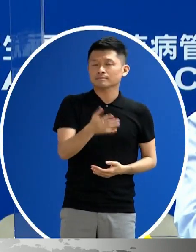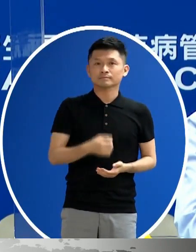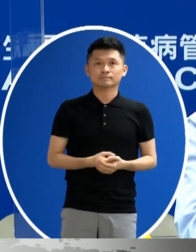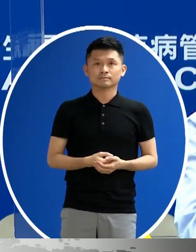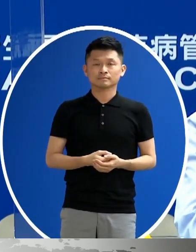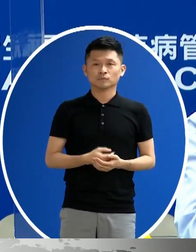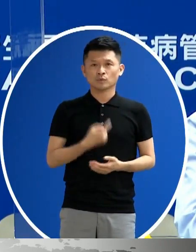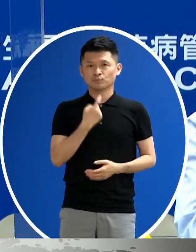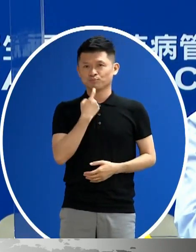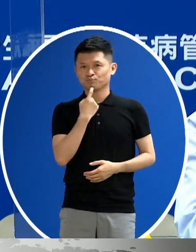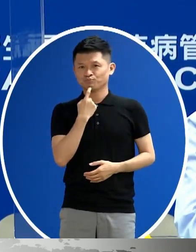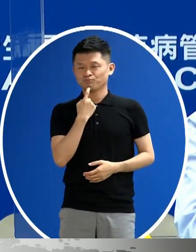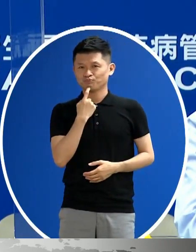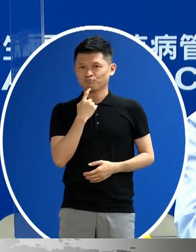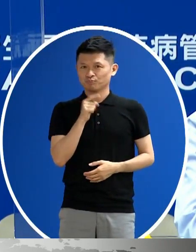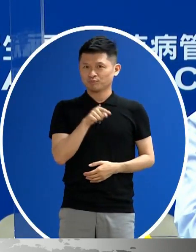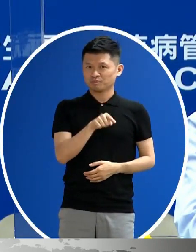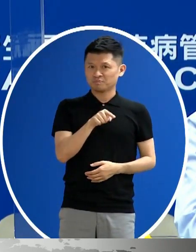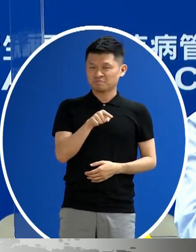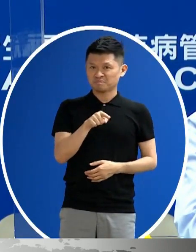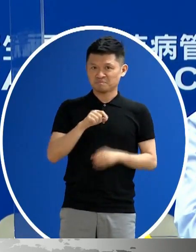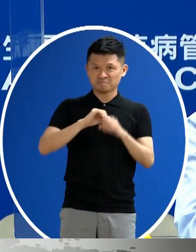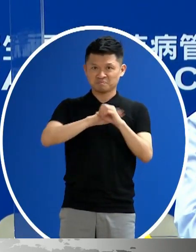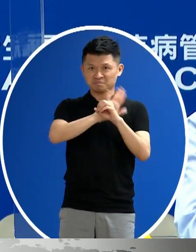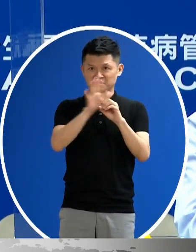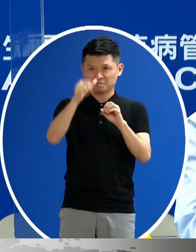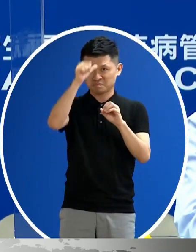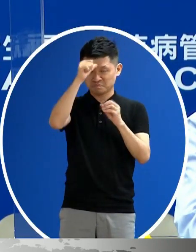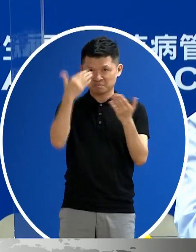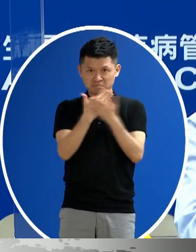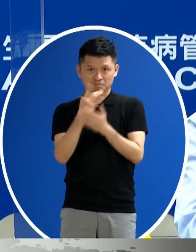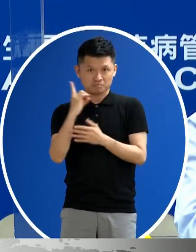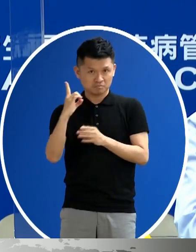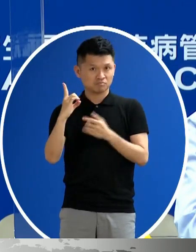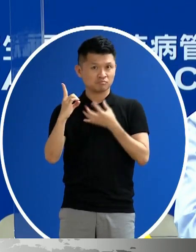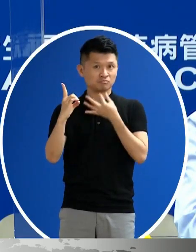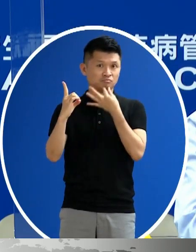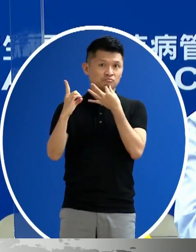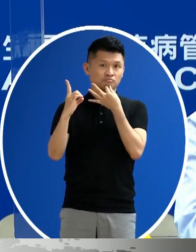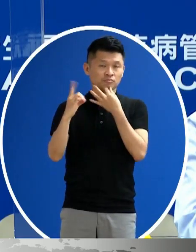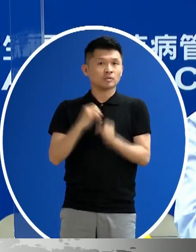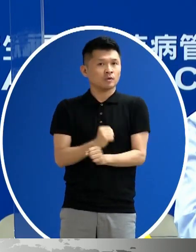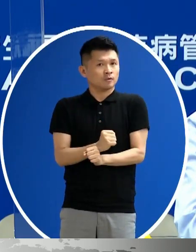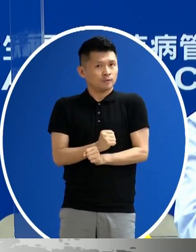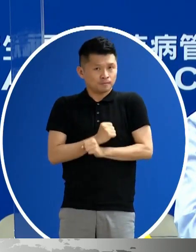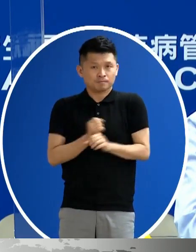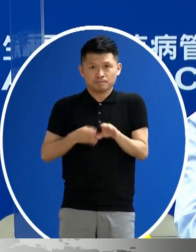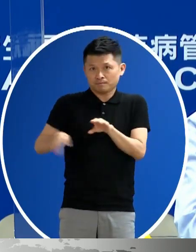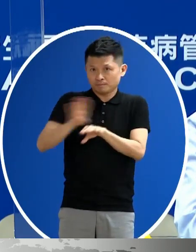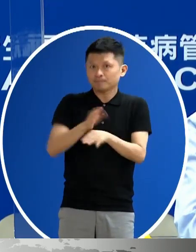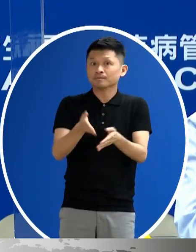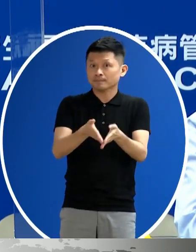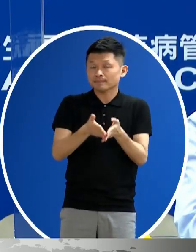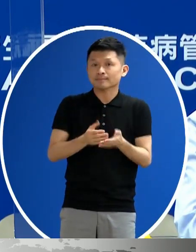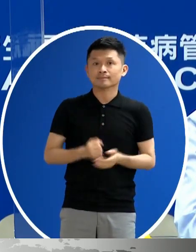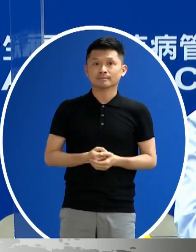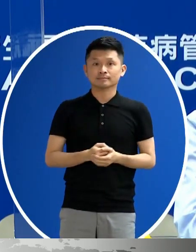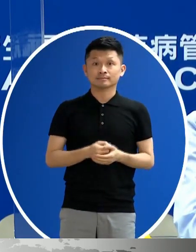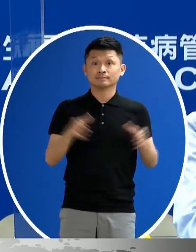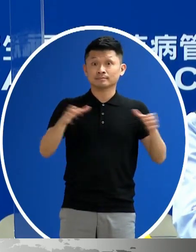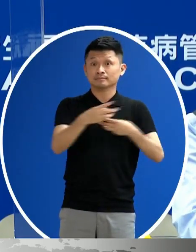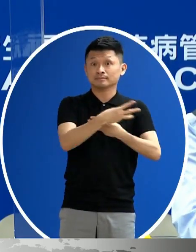the infection may have been caused by the Delta variant, so we must be careful. The students in his homeroom class will have to undergo 14 days